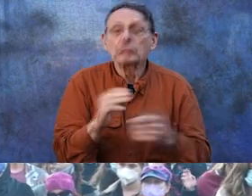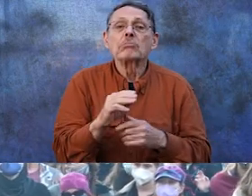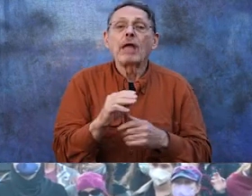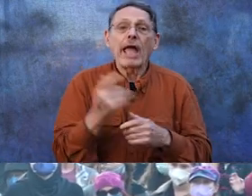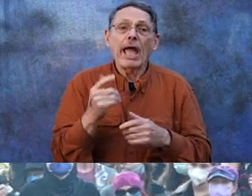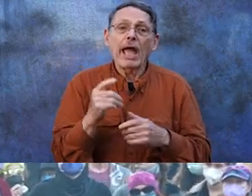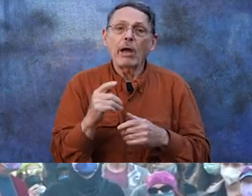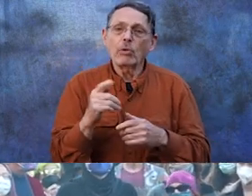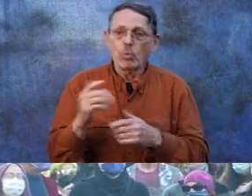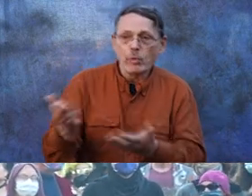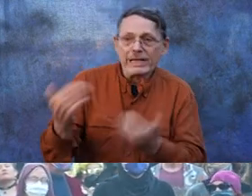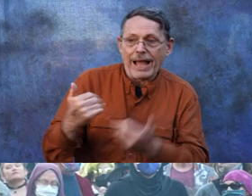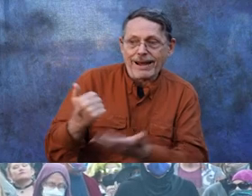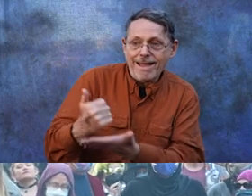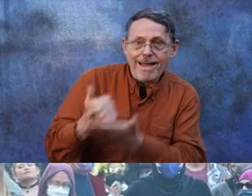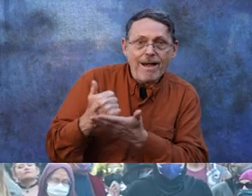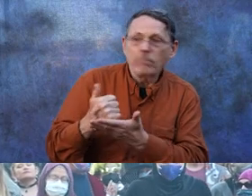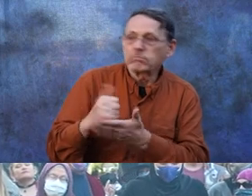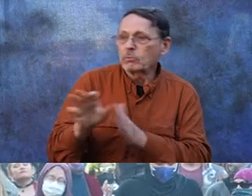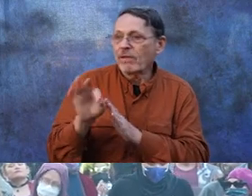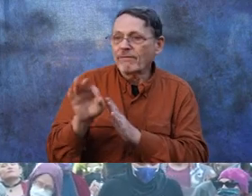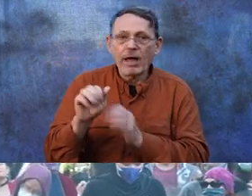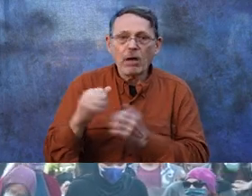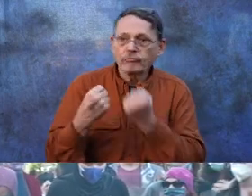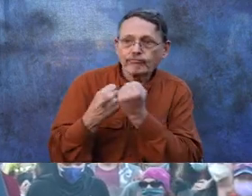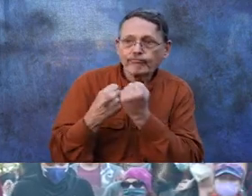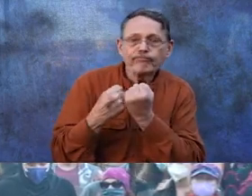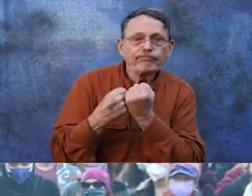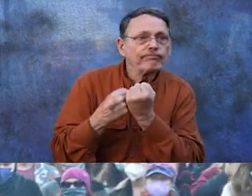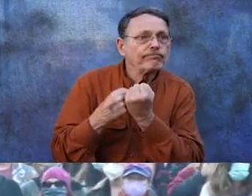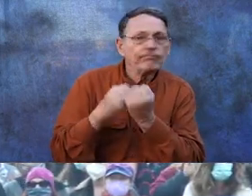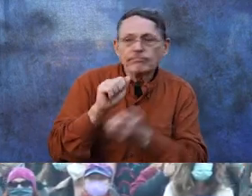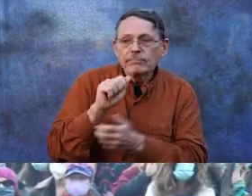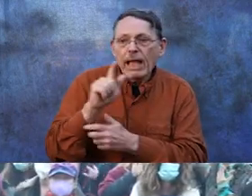And that the help that we have found here and the allies we have found here are